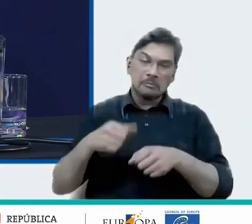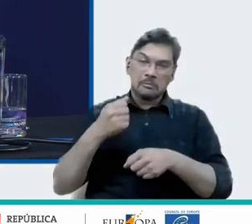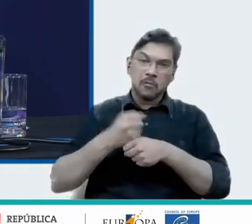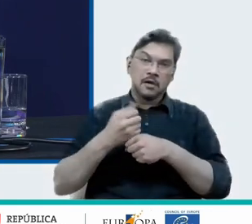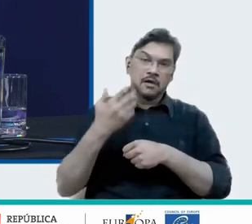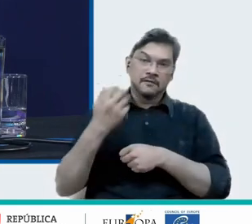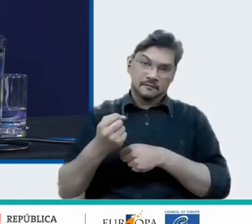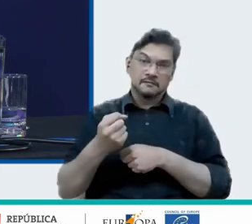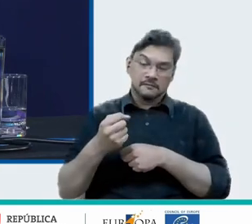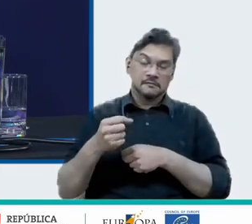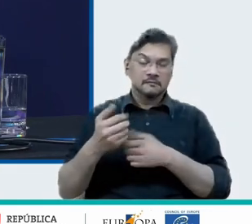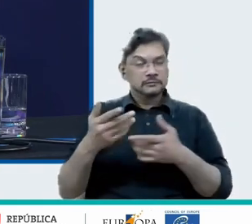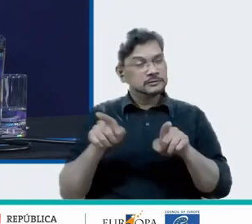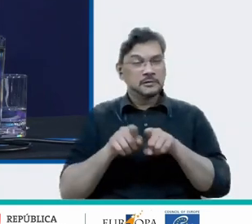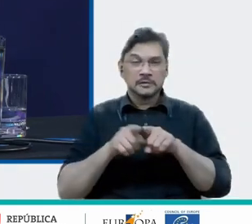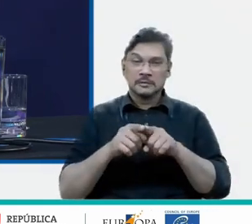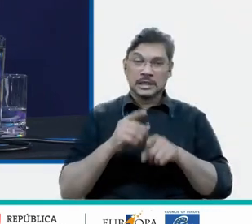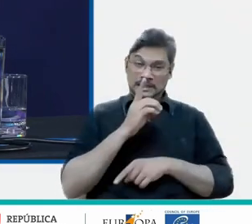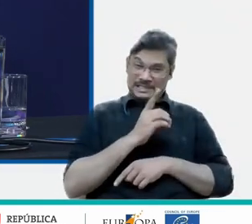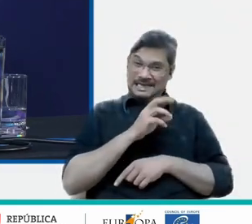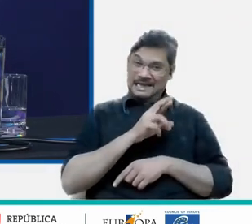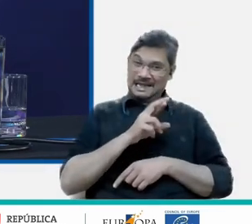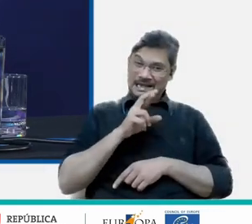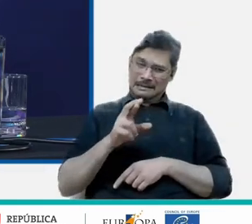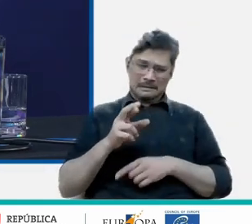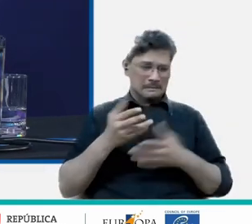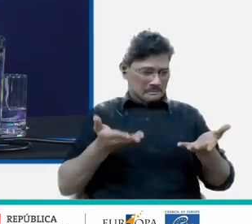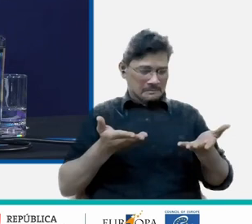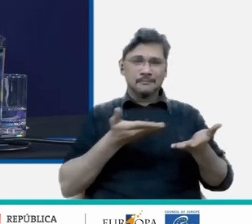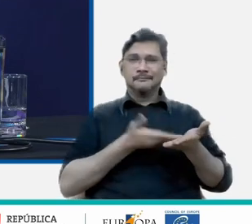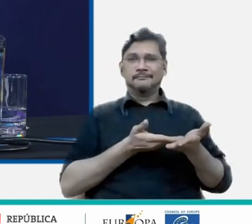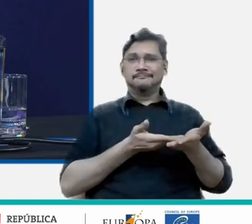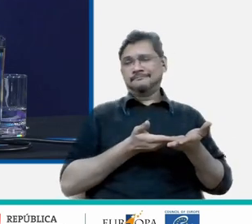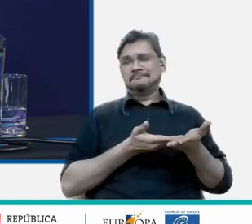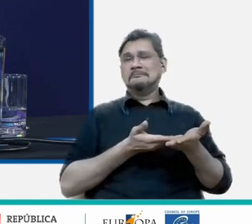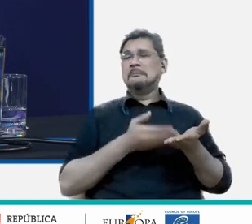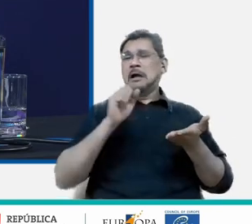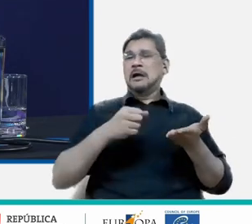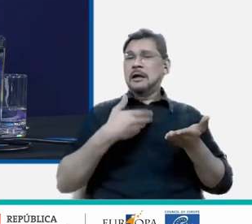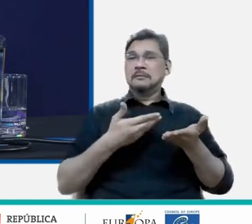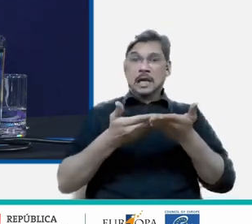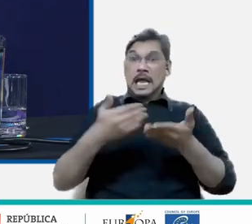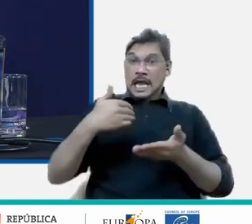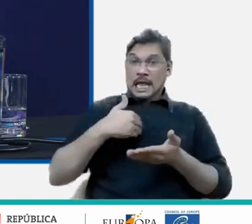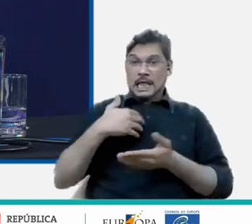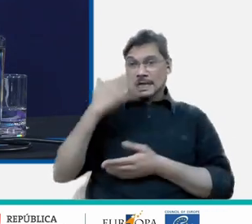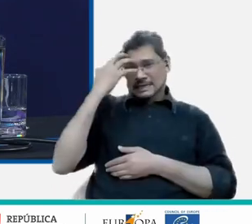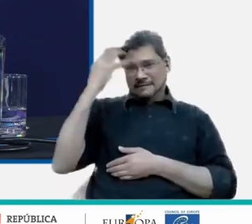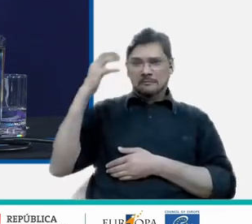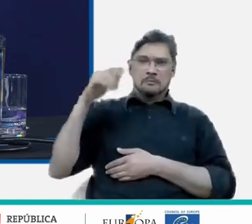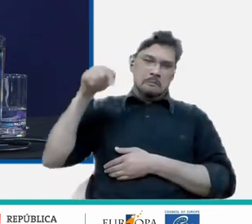DRR. So that is my answer. I'm not a politician, so I won't talk about